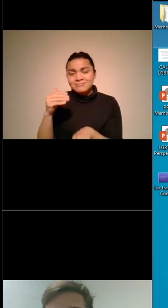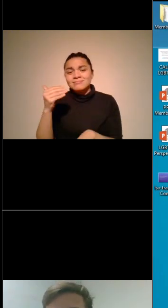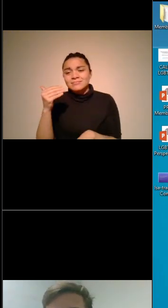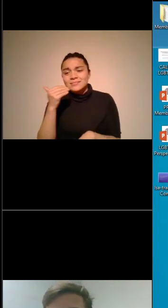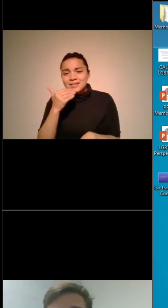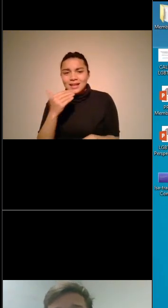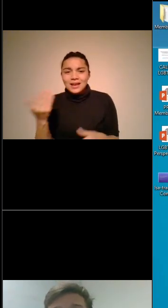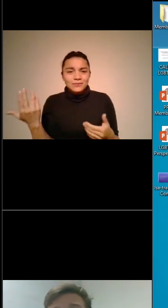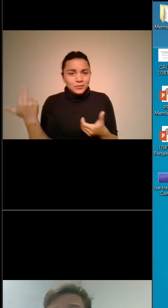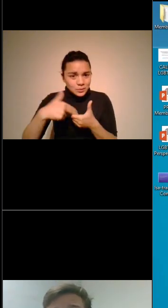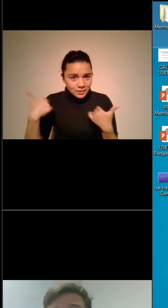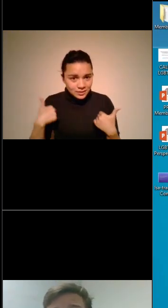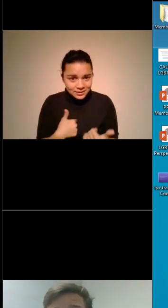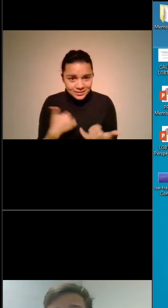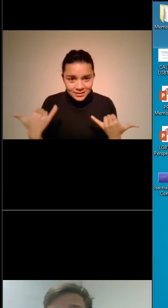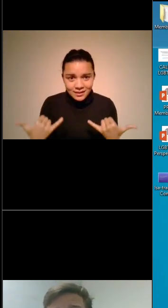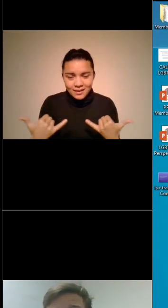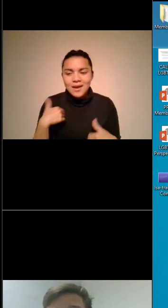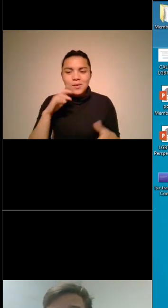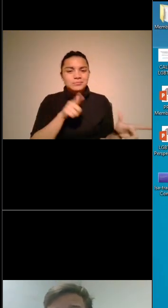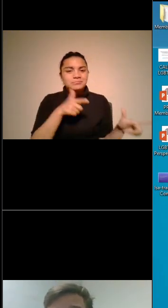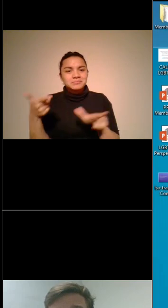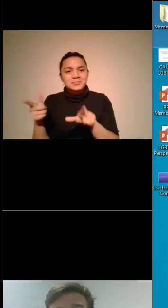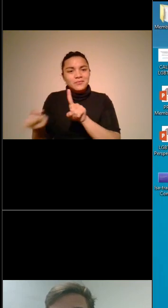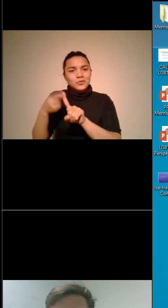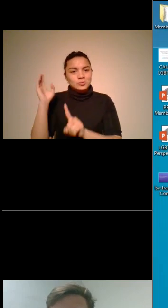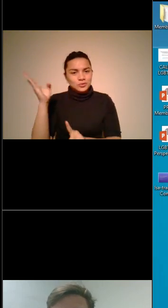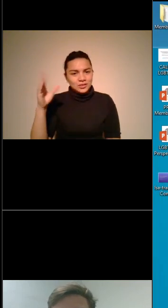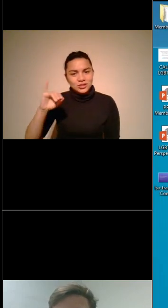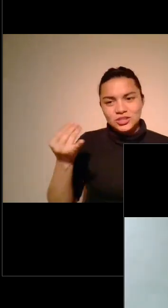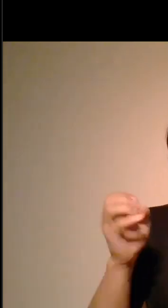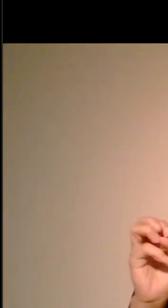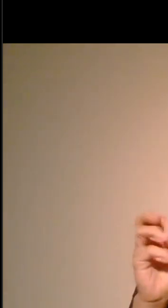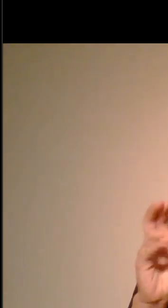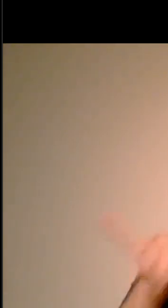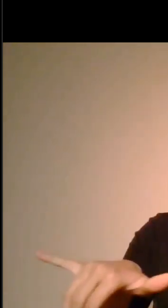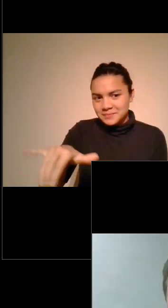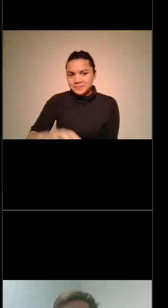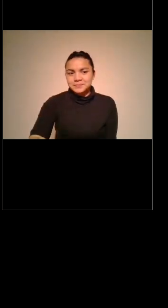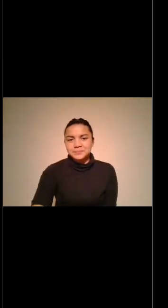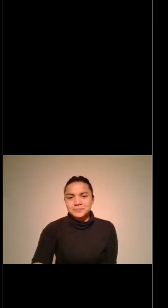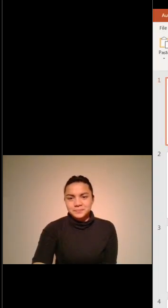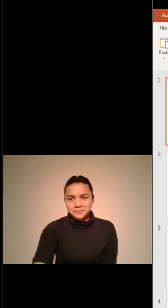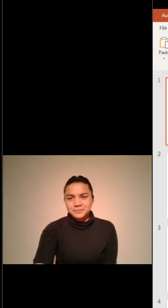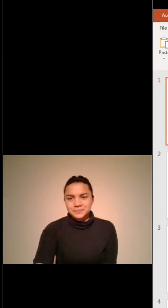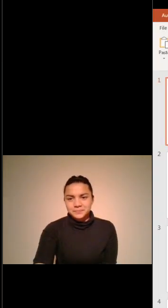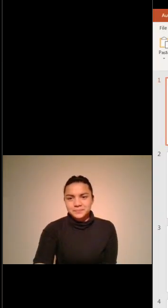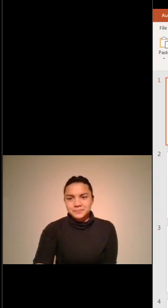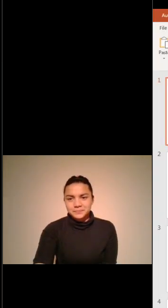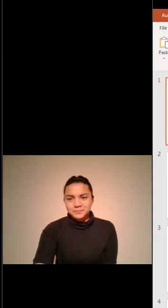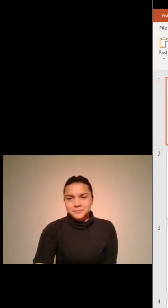today, and I'll hand it over to our first presenter, Jeremy. Thanks.